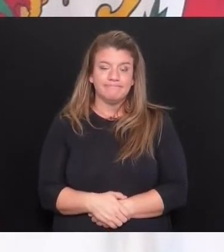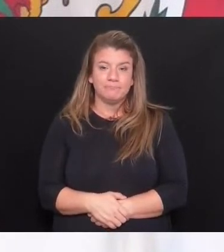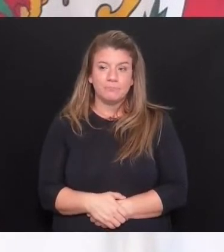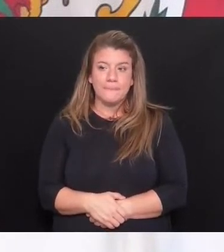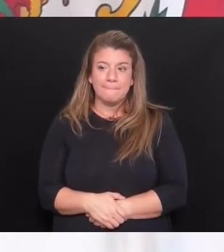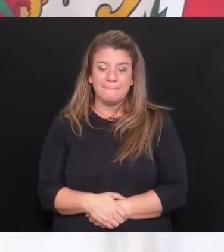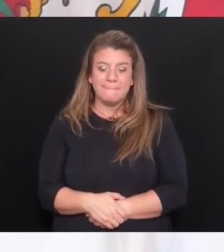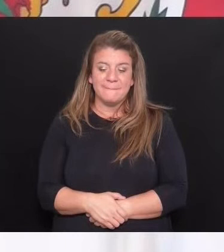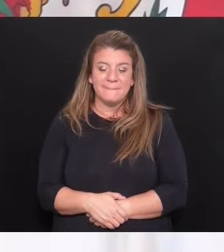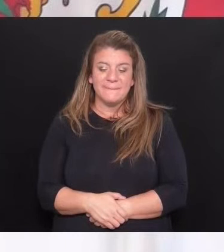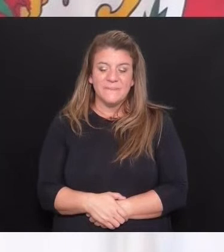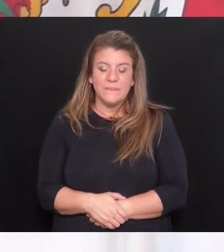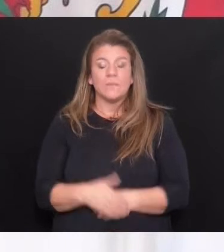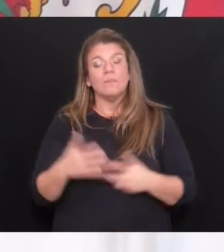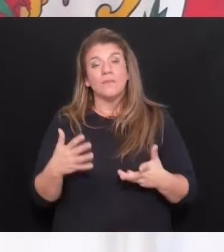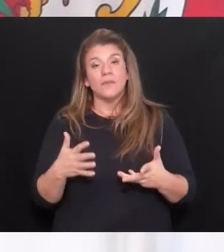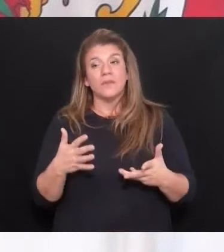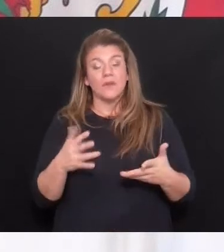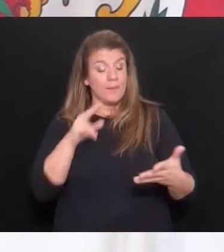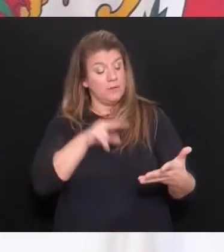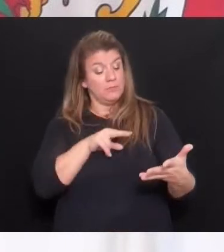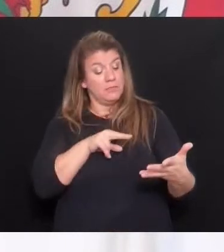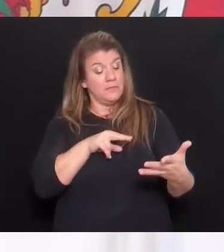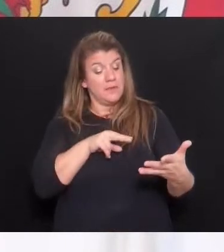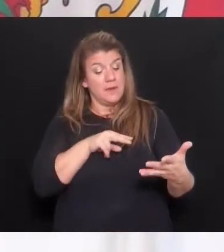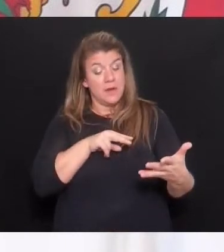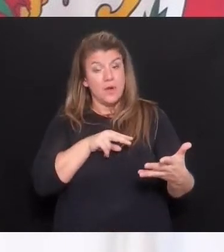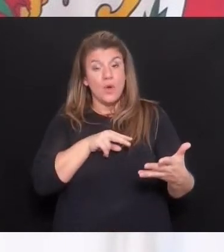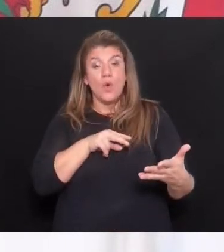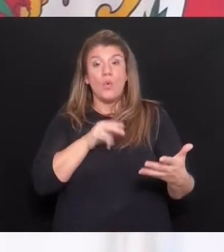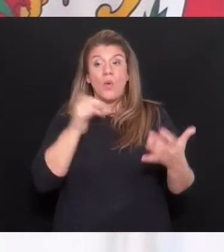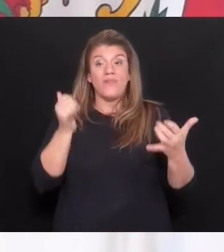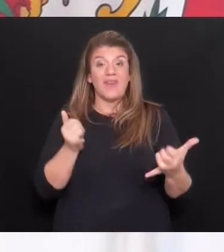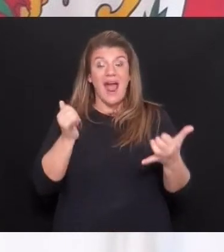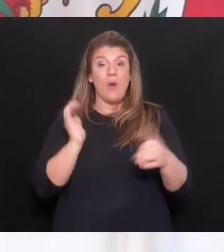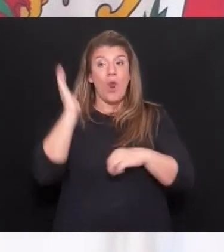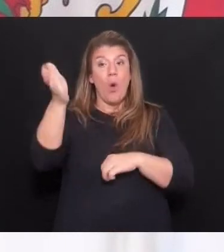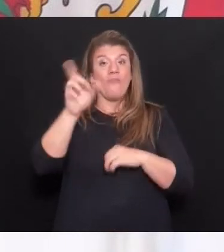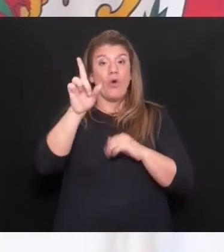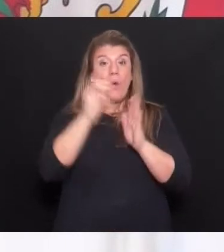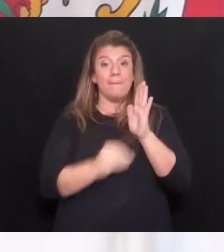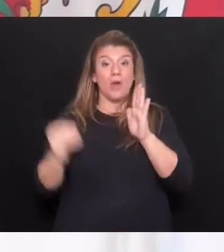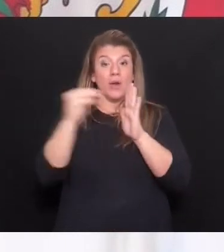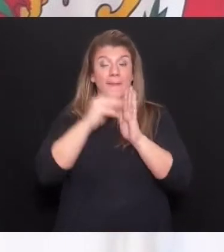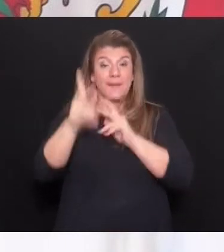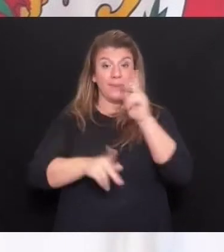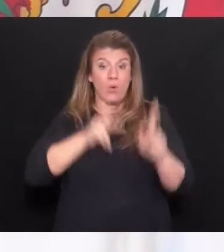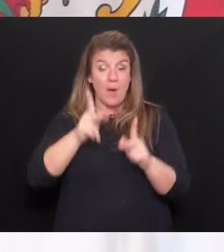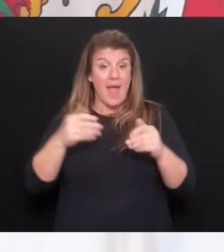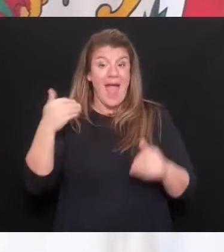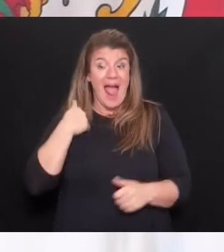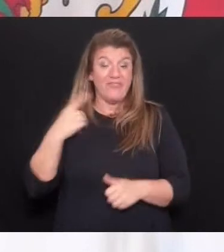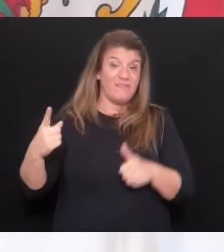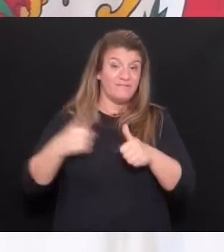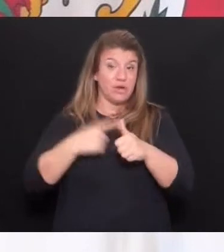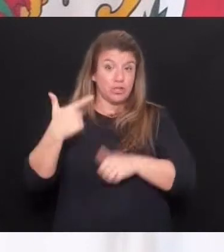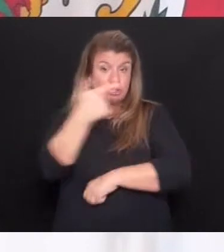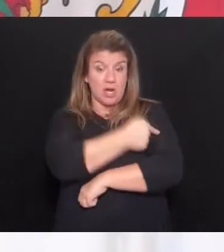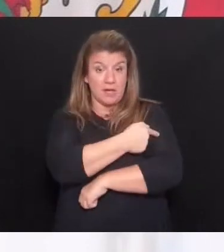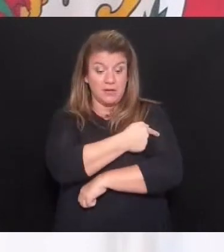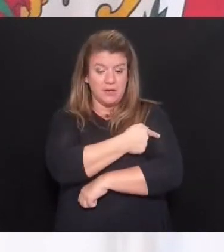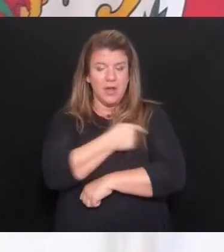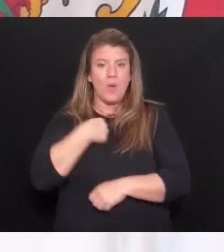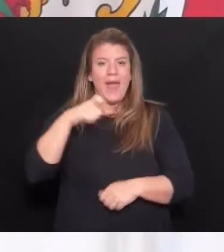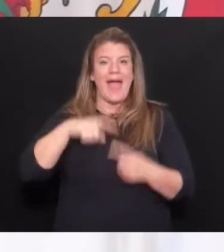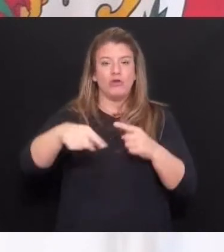well, I guess the bottom line is we crossed across 1 million people in West Virginia that now have their first shot. We had to back up